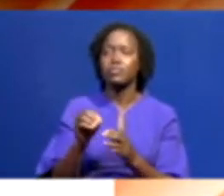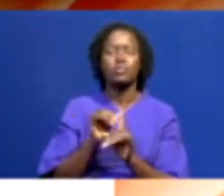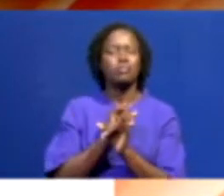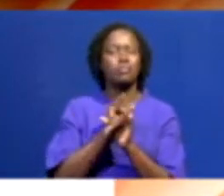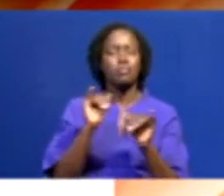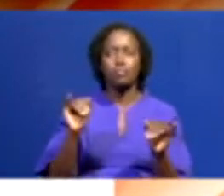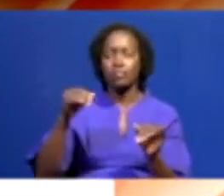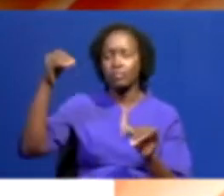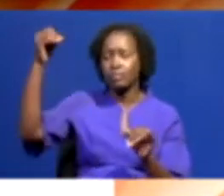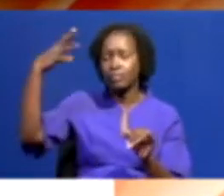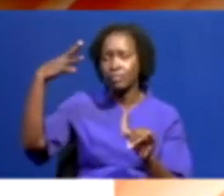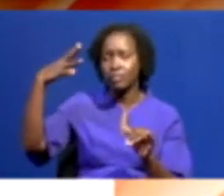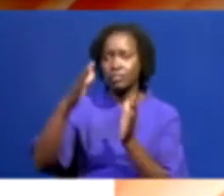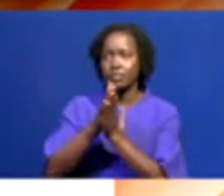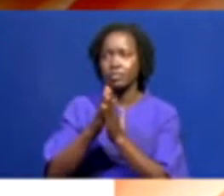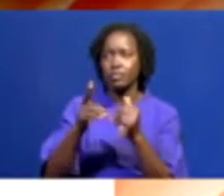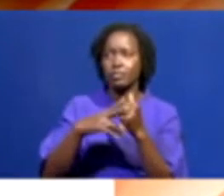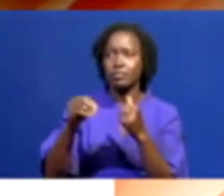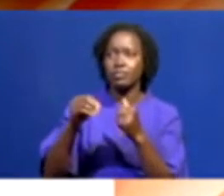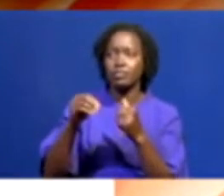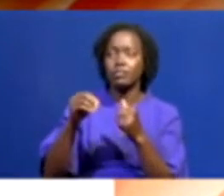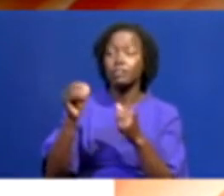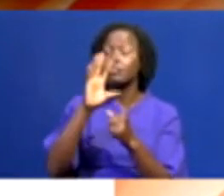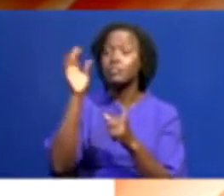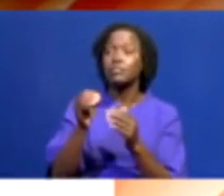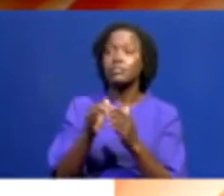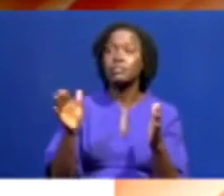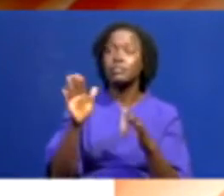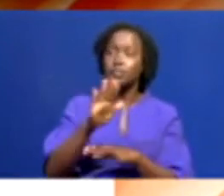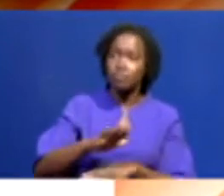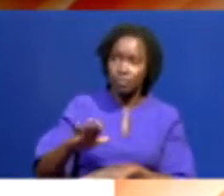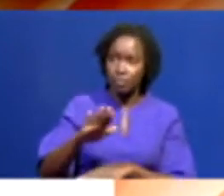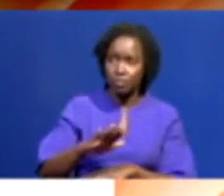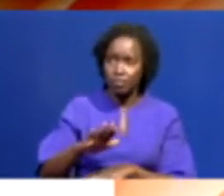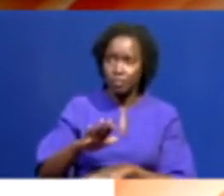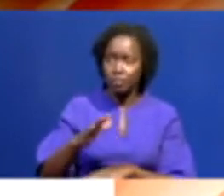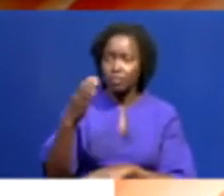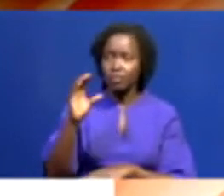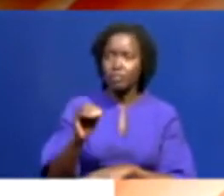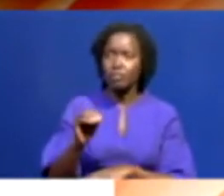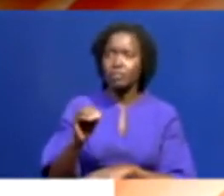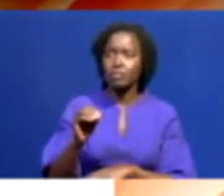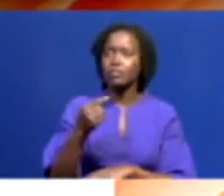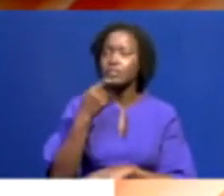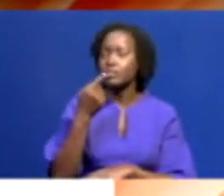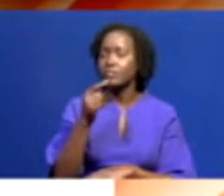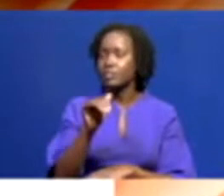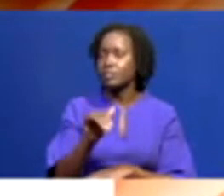solar generated power and 70% of open spaces. Green Heart of Kenya CEO Gordon Loki